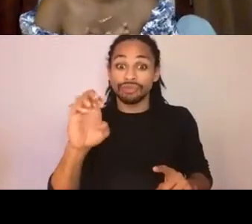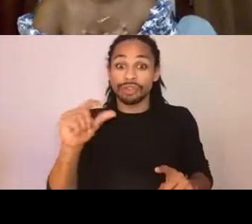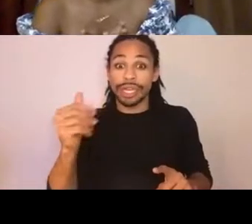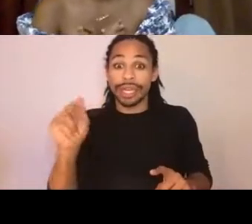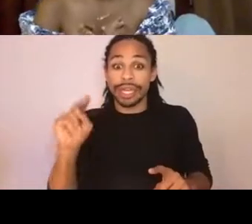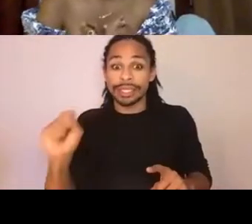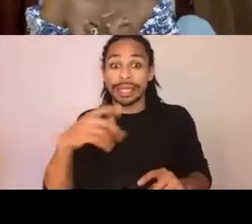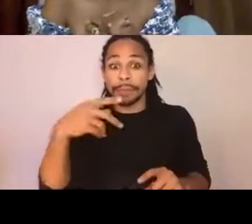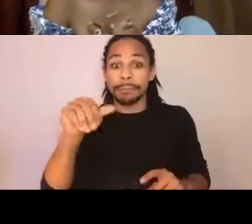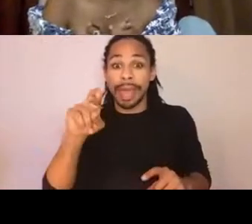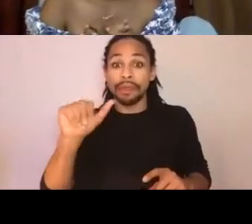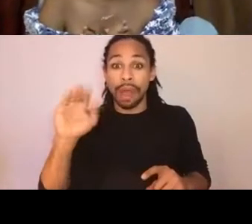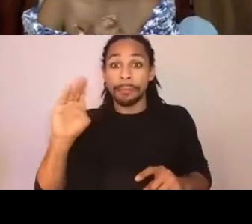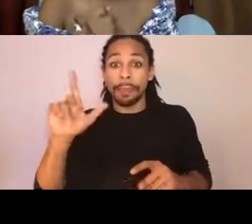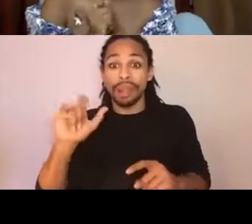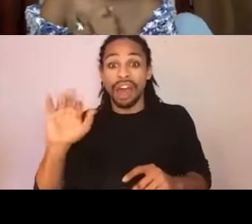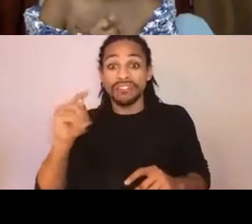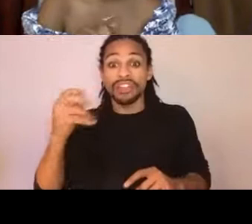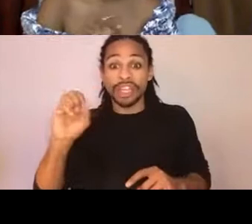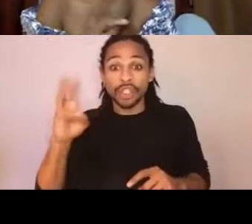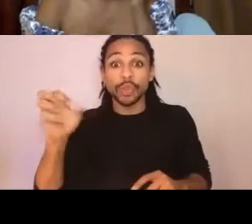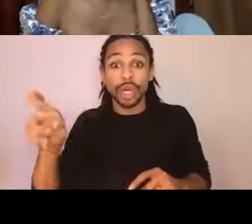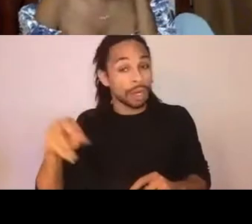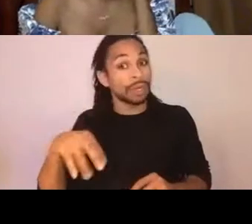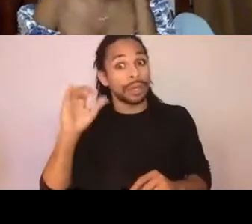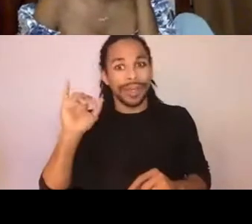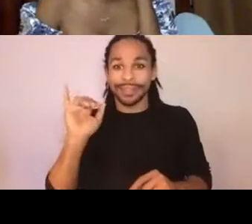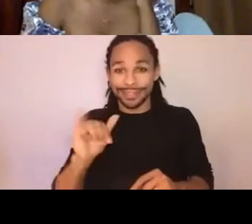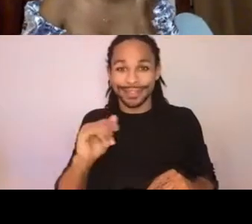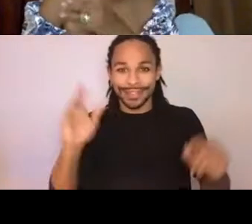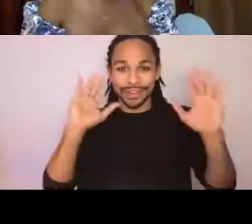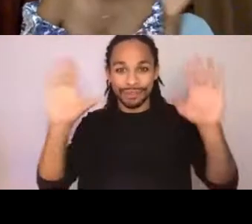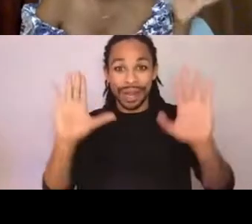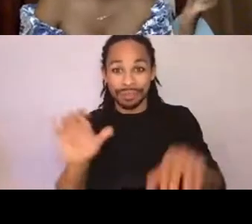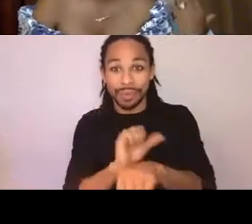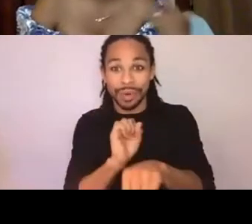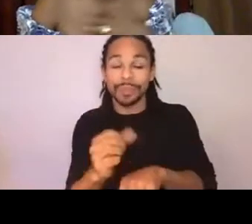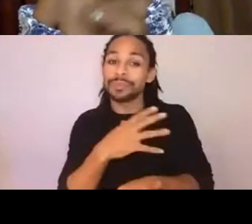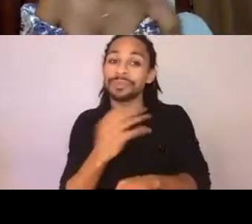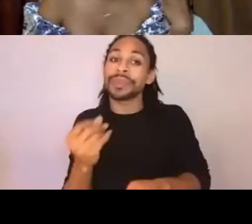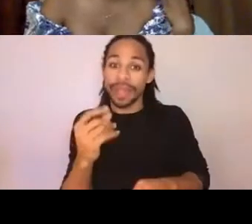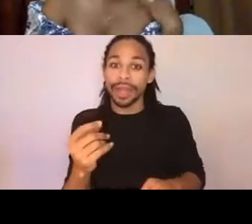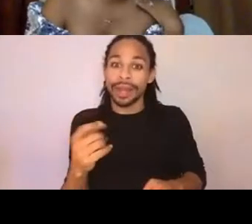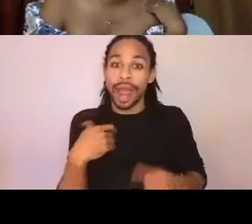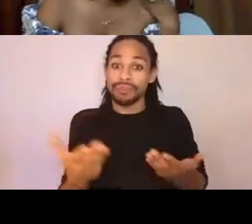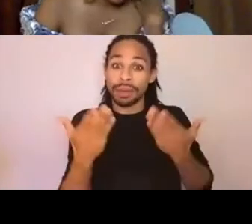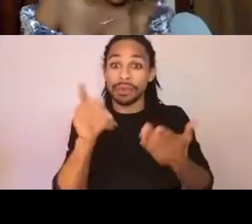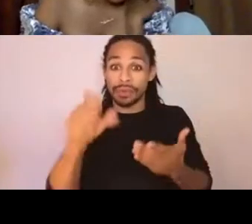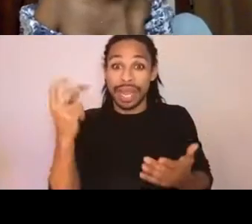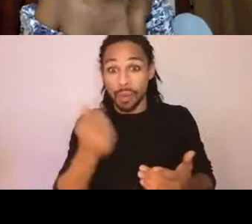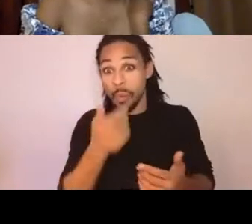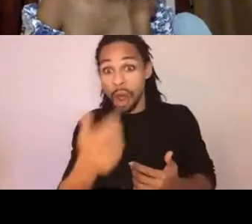work. And I recommend, if you can see it when it comes to town or if there's a recording of